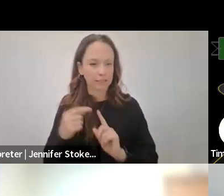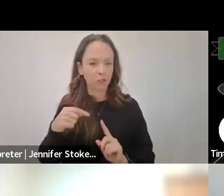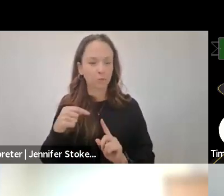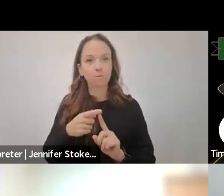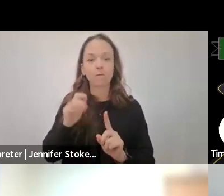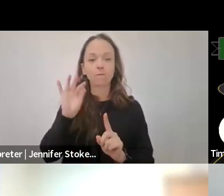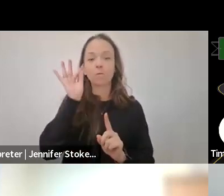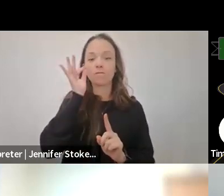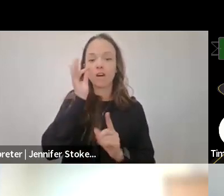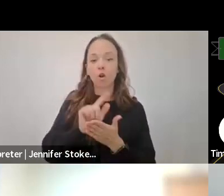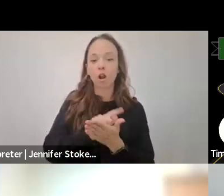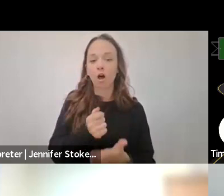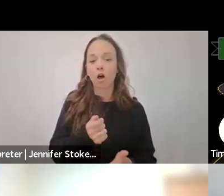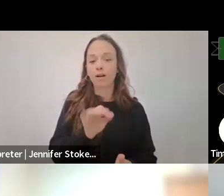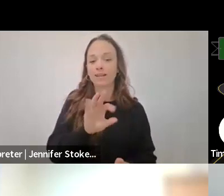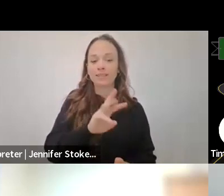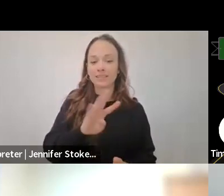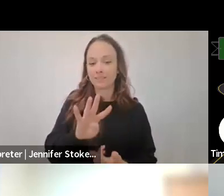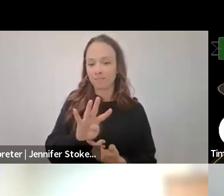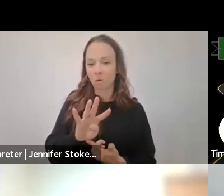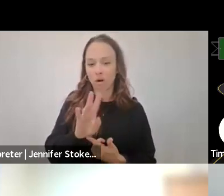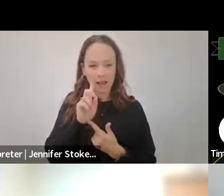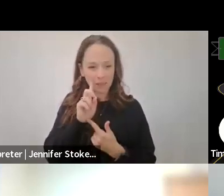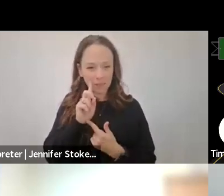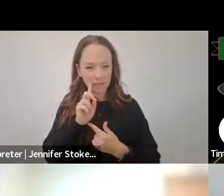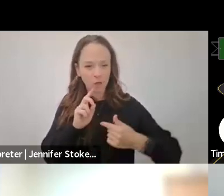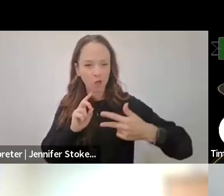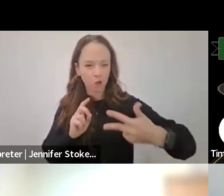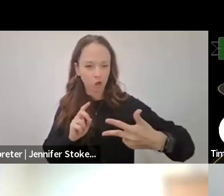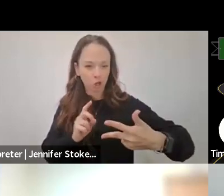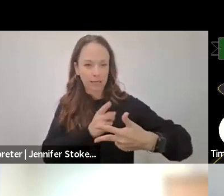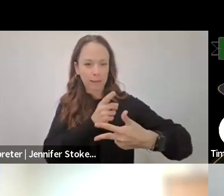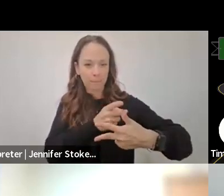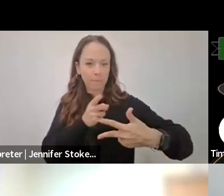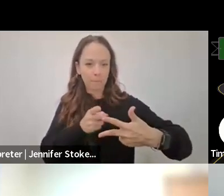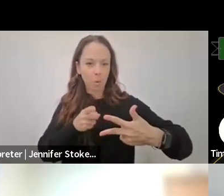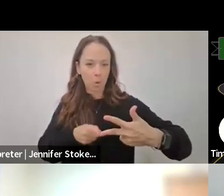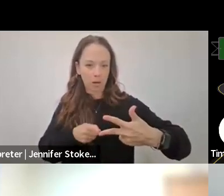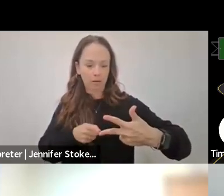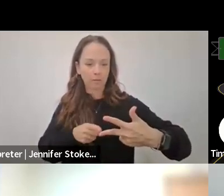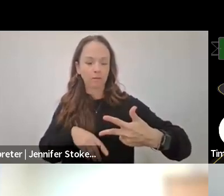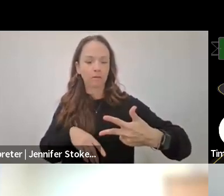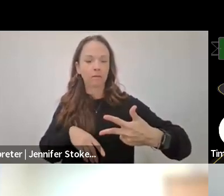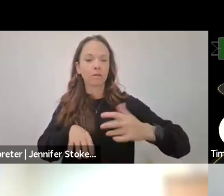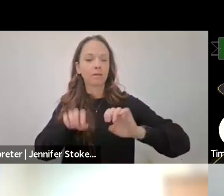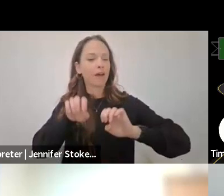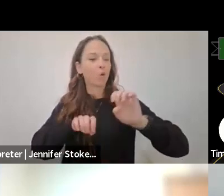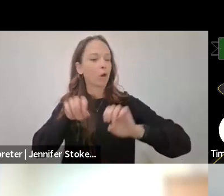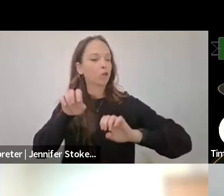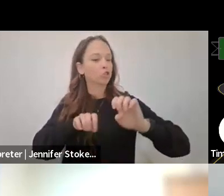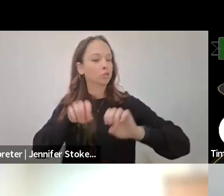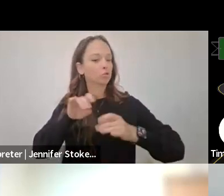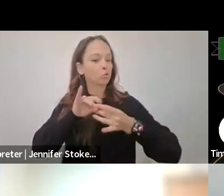law from 1964, I believe it was a 3-point evaluation of which documents had